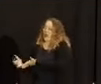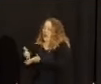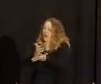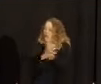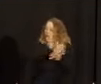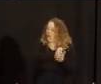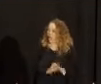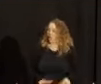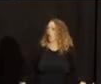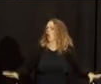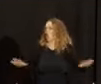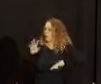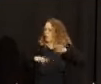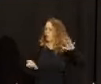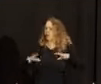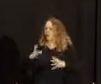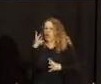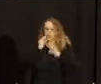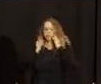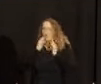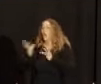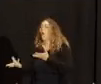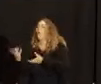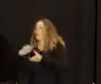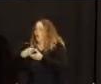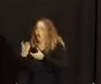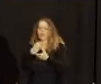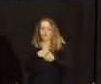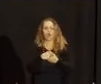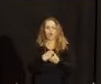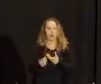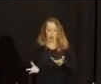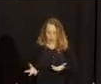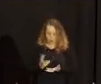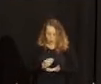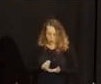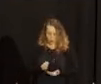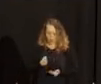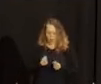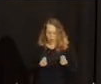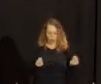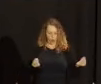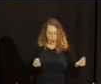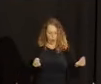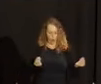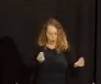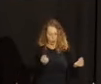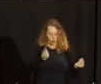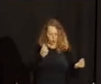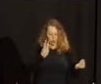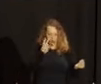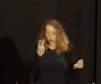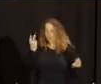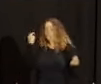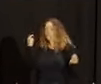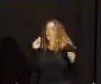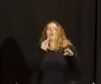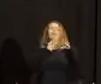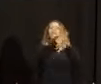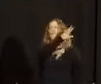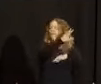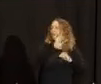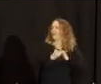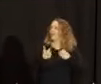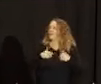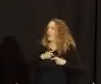the experiences and understanding and reflecting on the experiences of various communities, that is an important way that